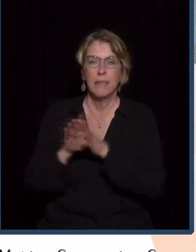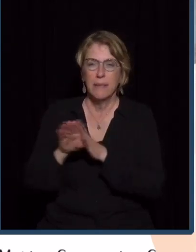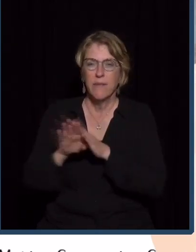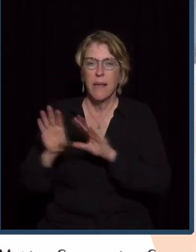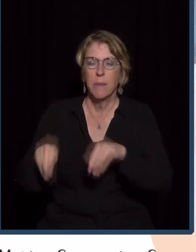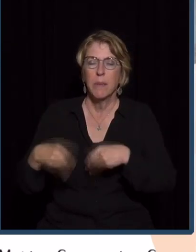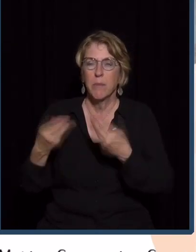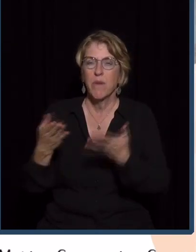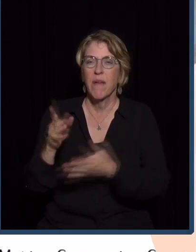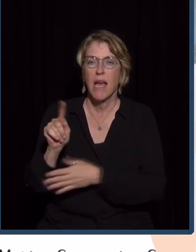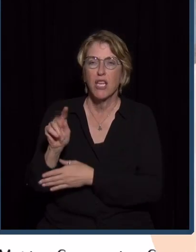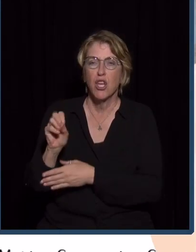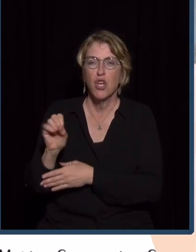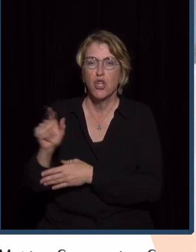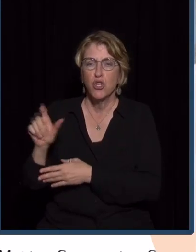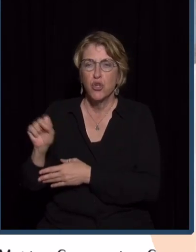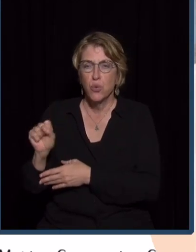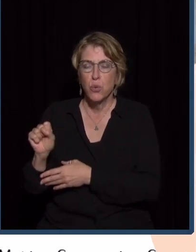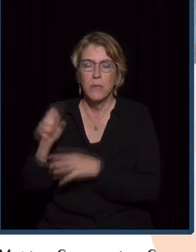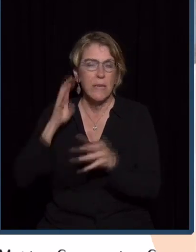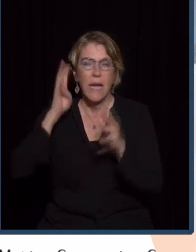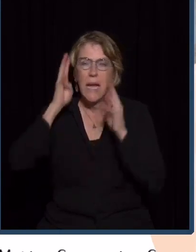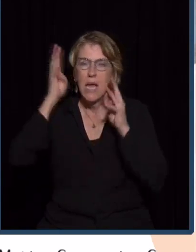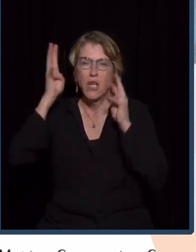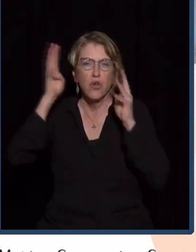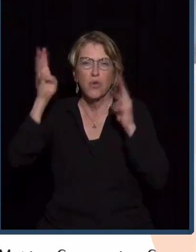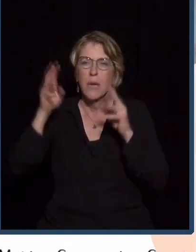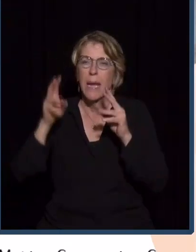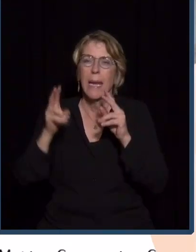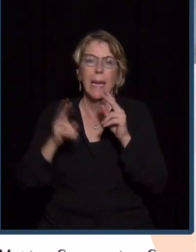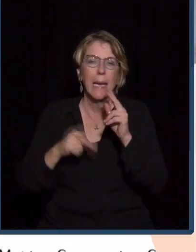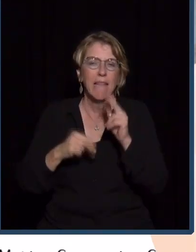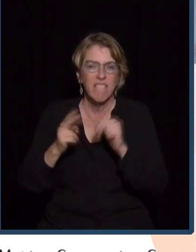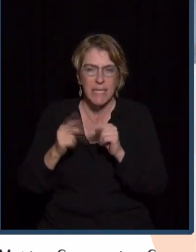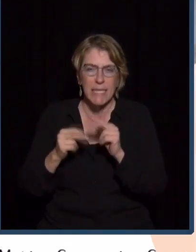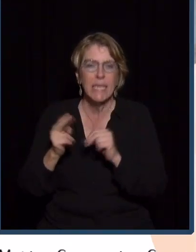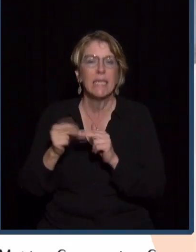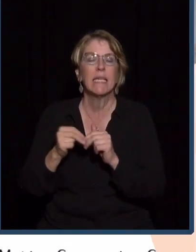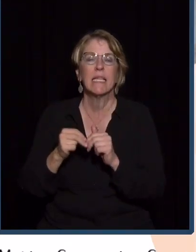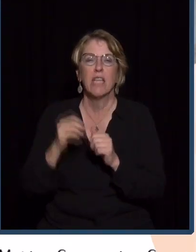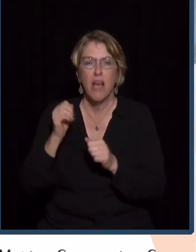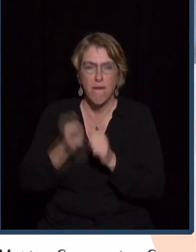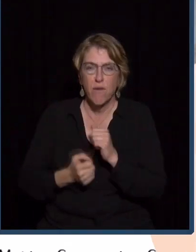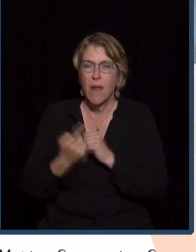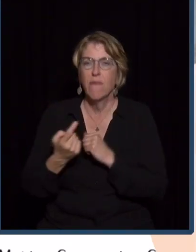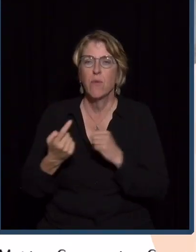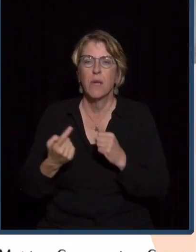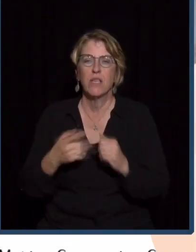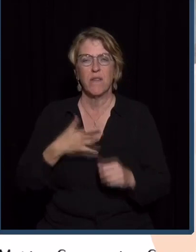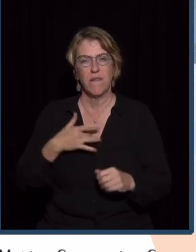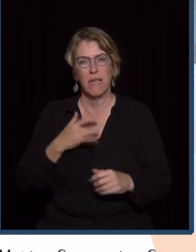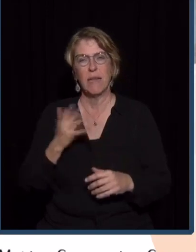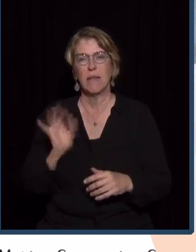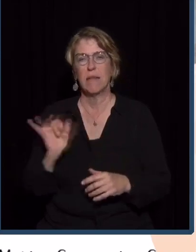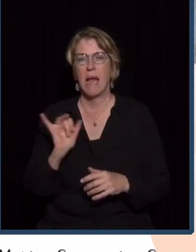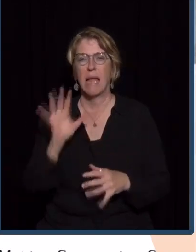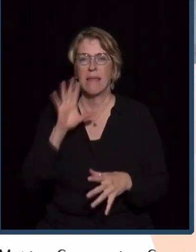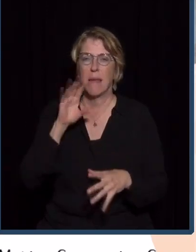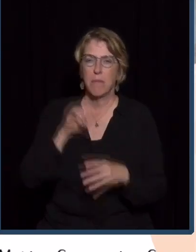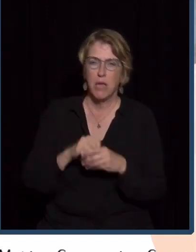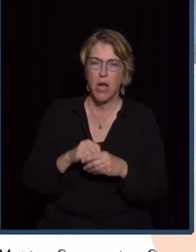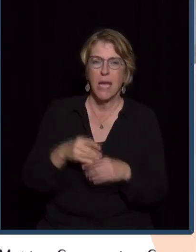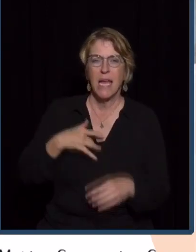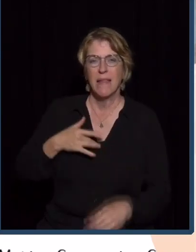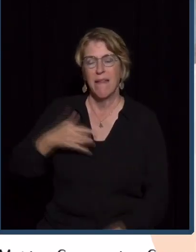provide tools and create facilities for everyone to have a sense of belonging and feel